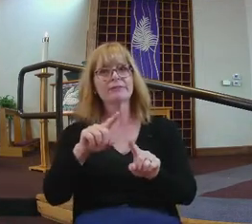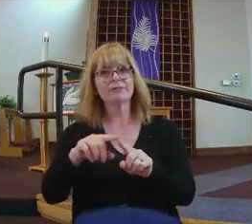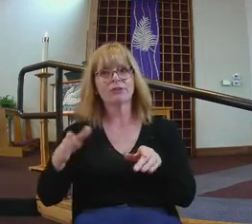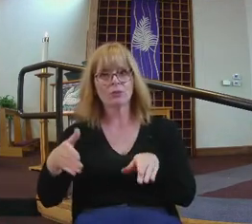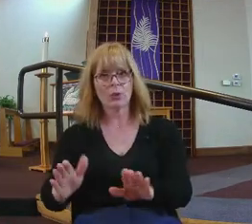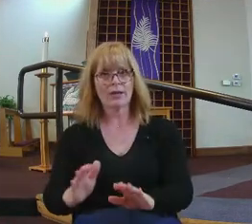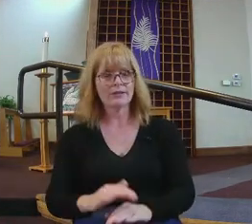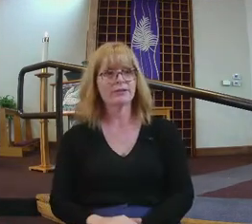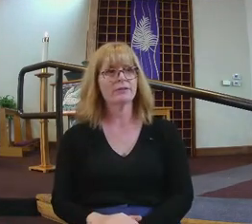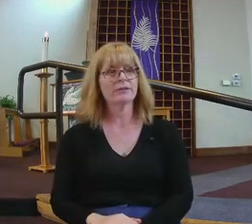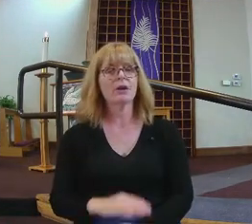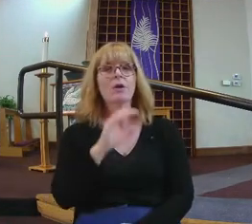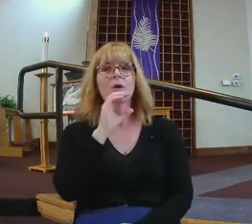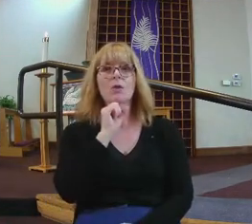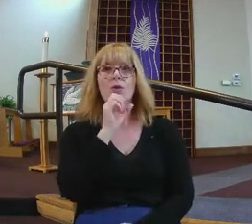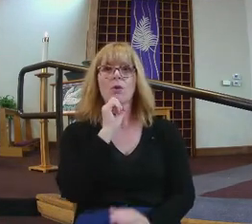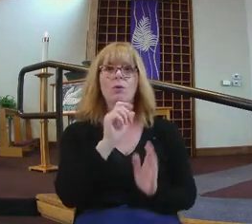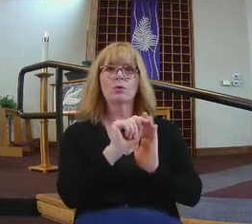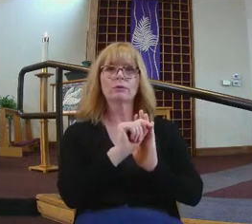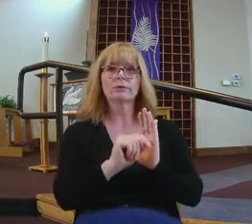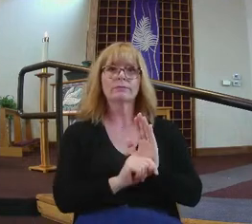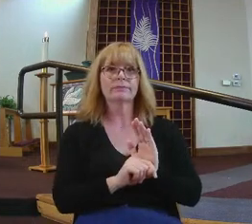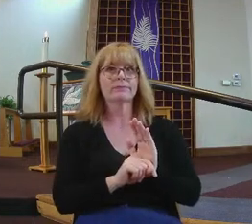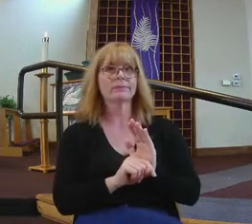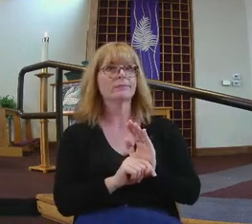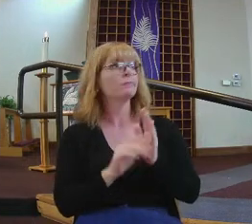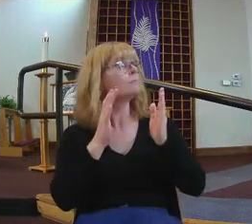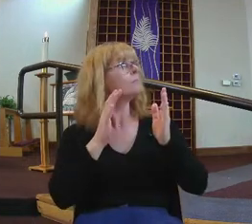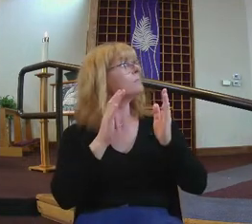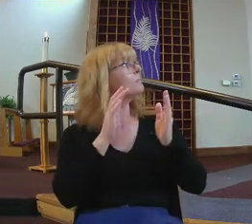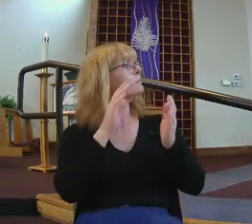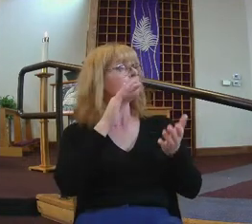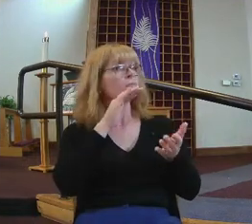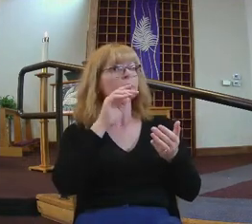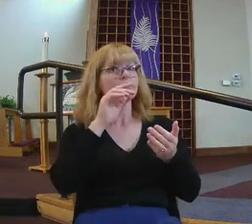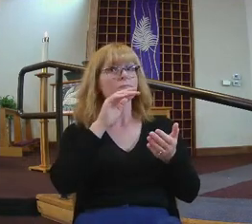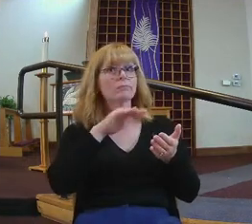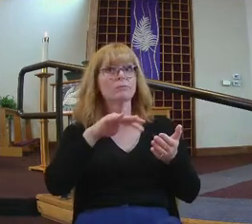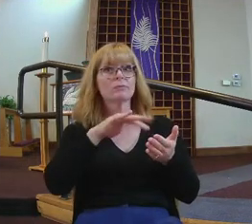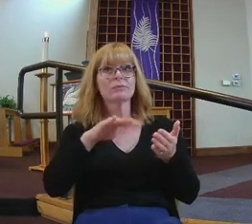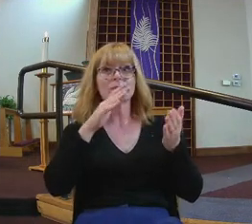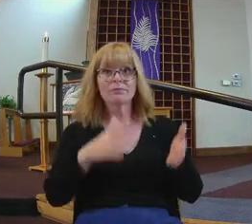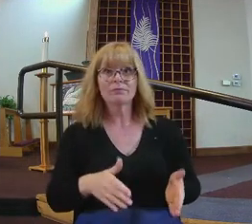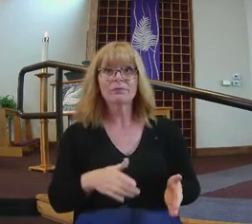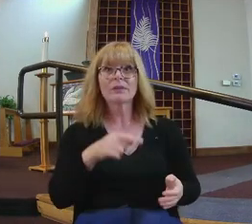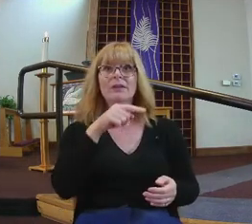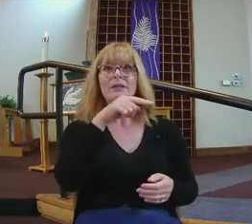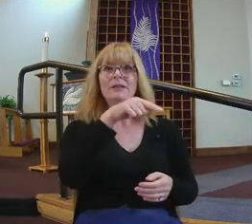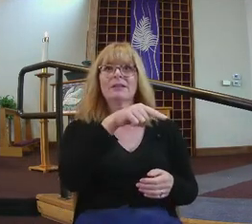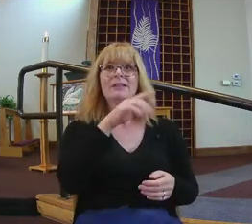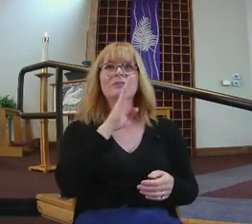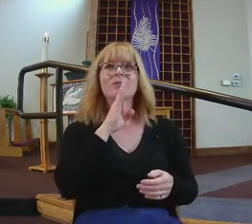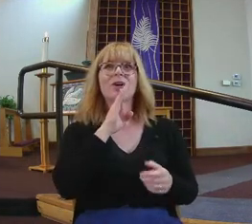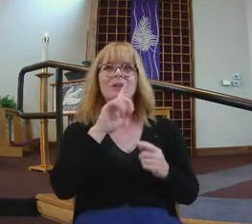The Old Testament theologian Gerhard von Rad talks about blessings, and he talks about how people throughout